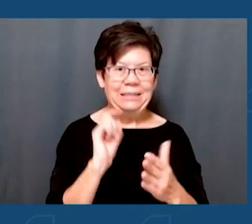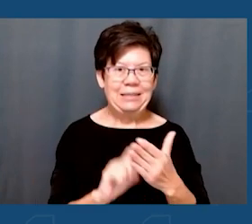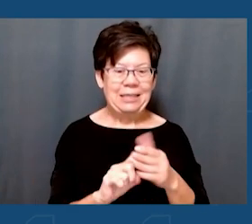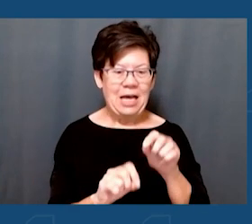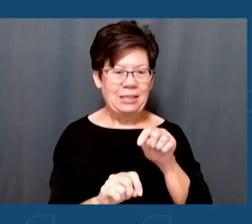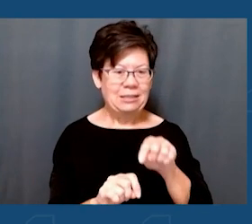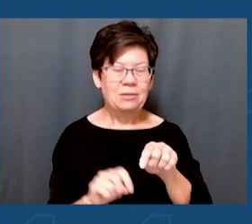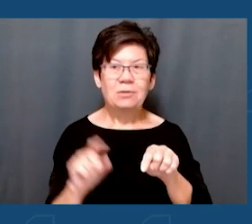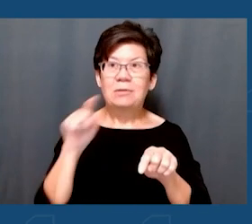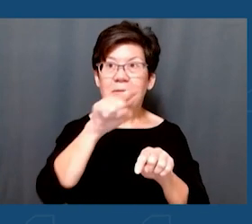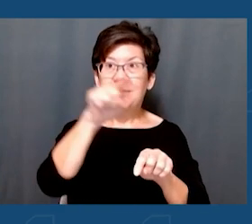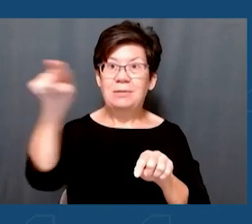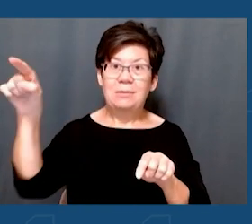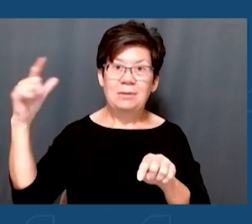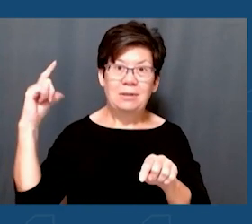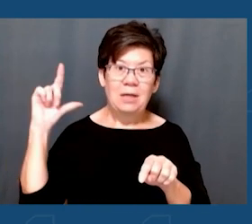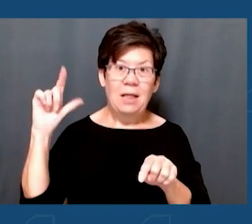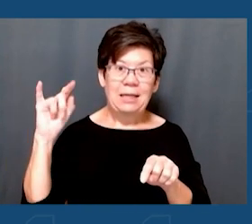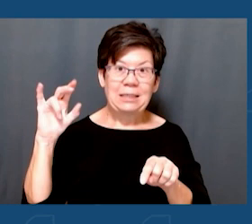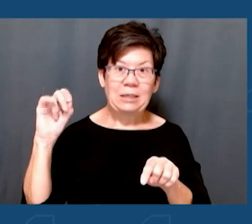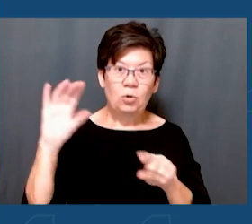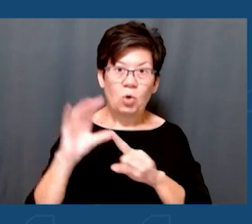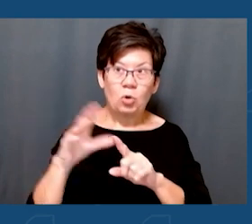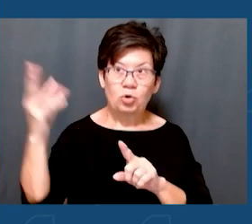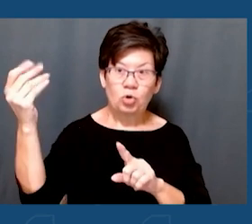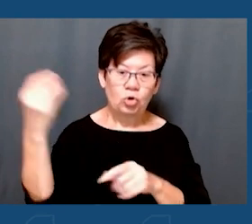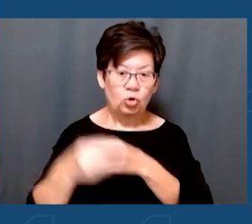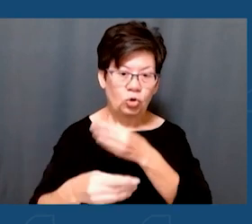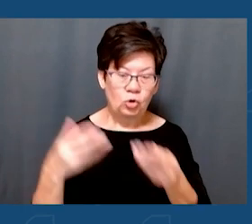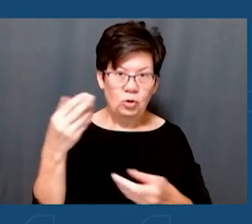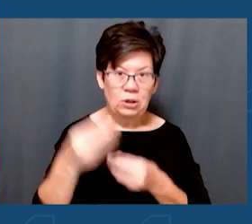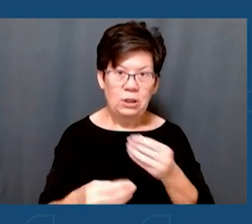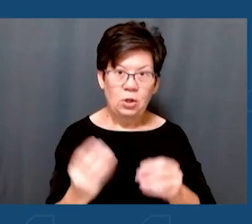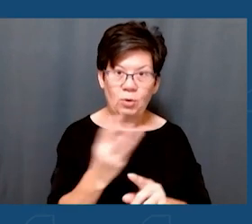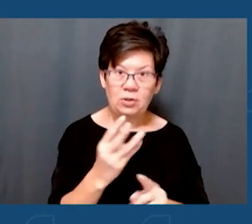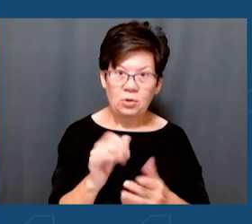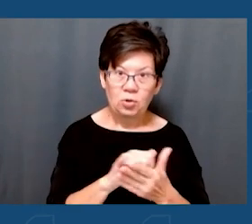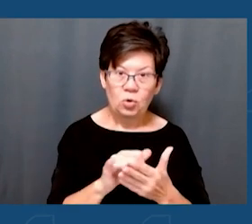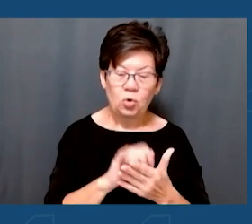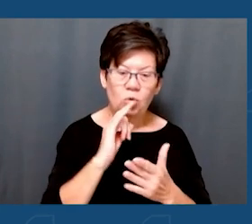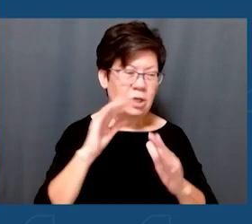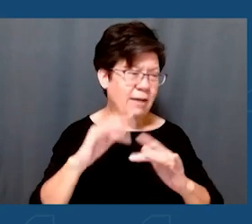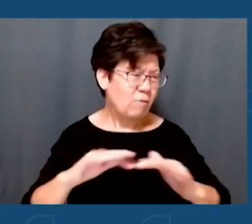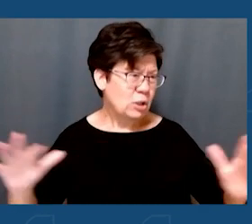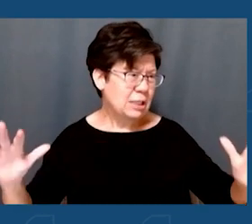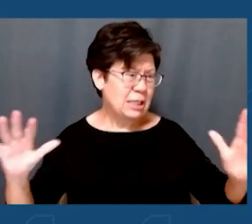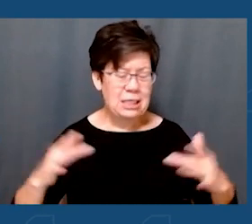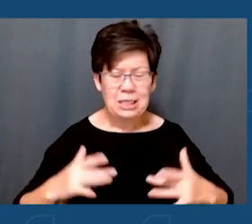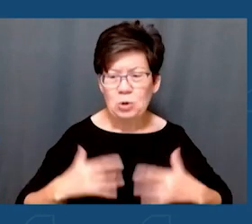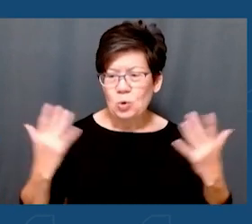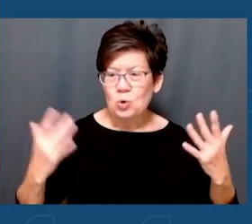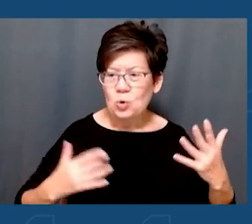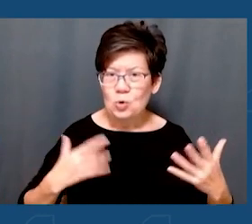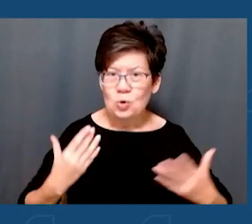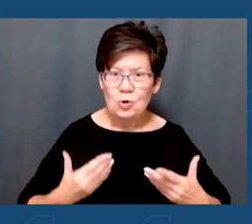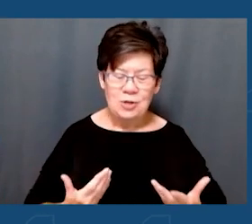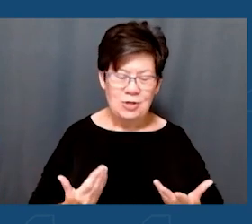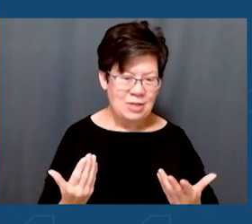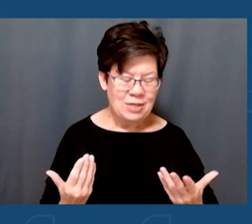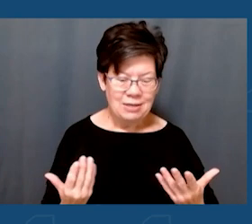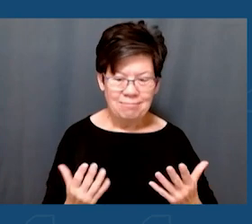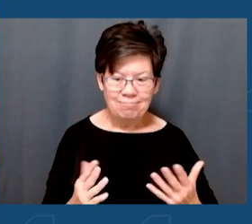contributions of Latino culture in Western New York, the vibrancy and diversity within that tent,